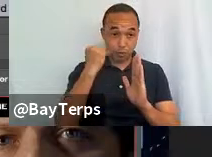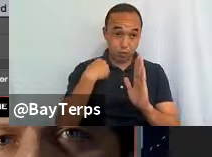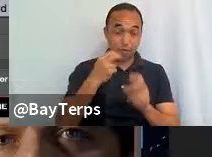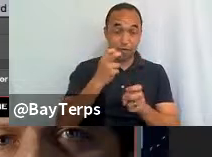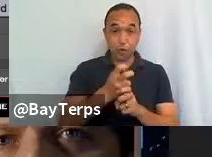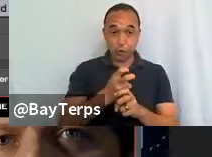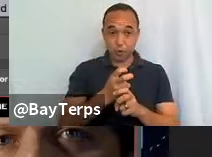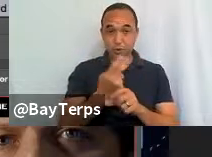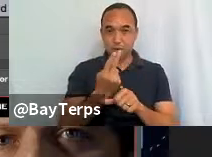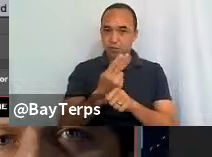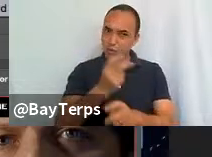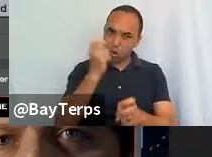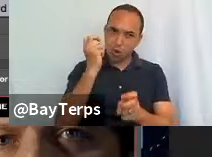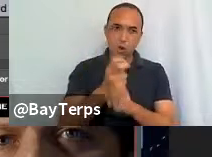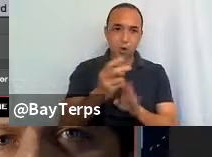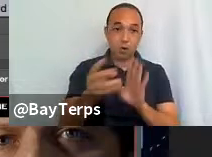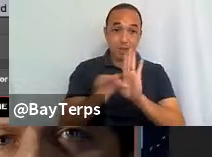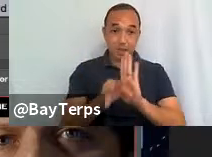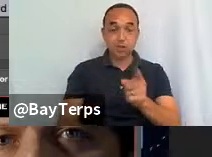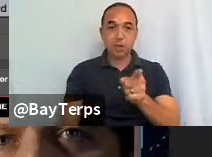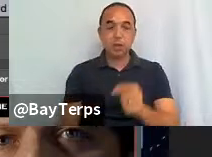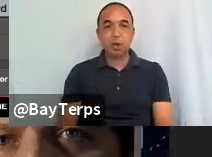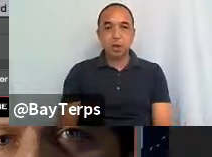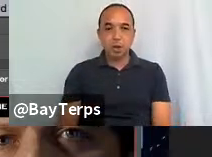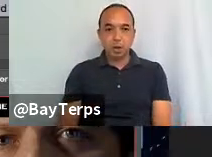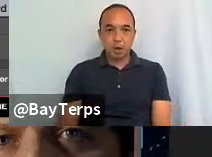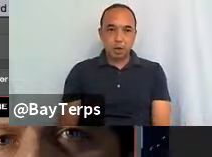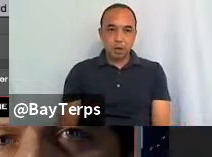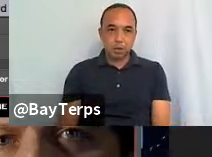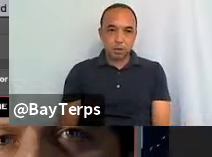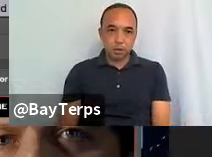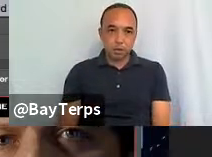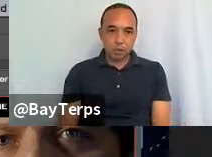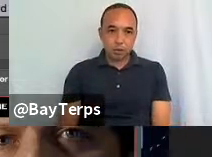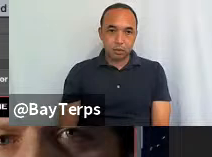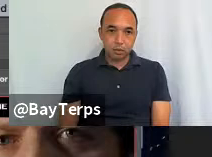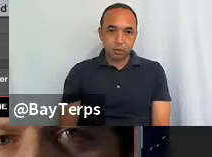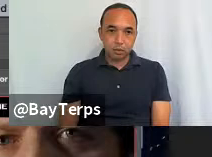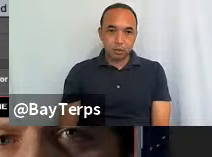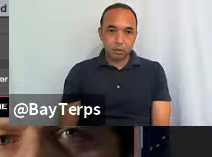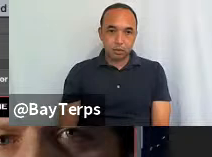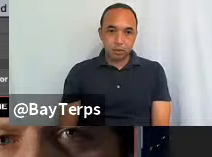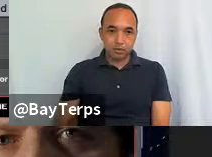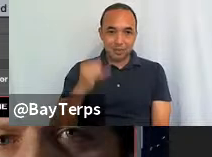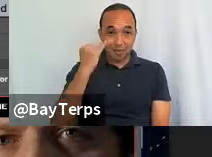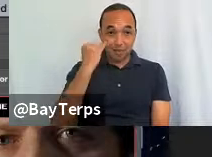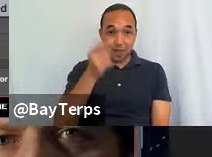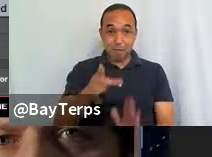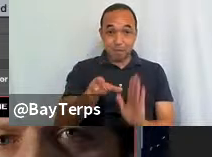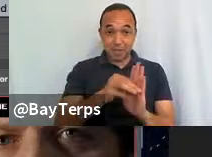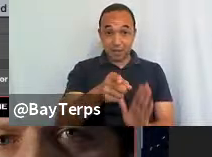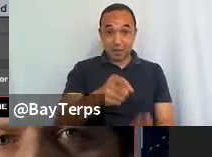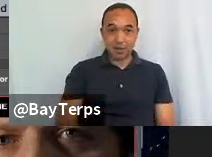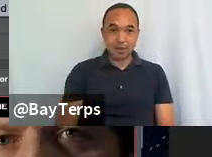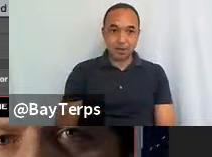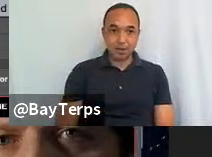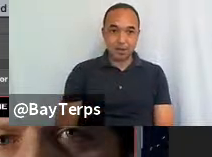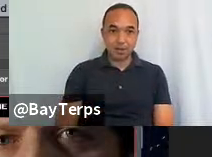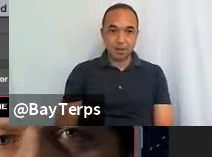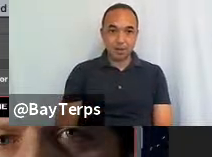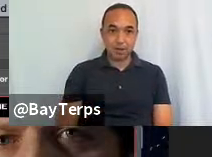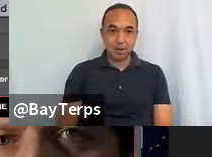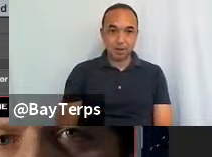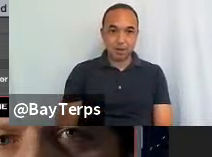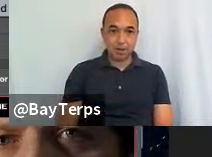selection. So if I take this area here, option click,